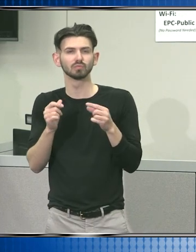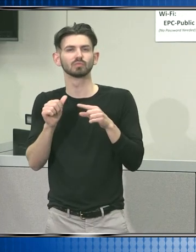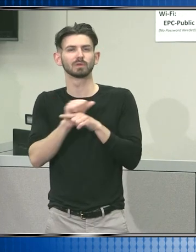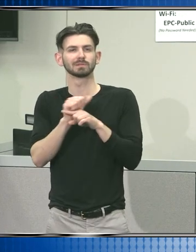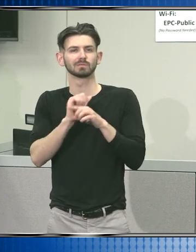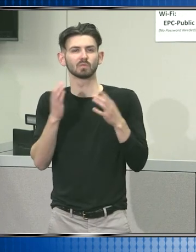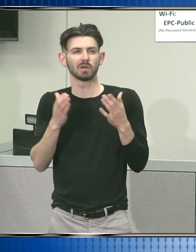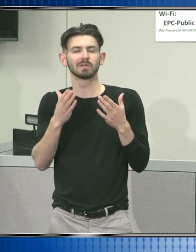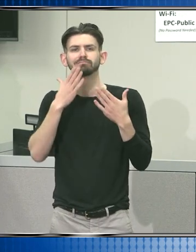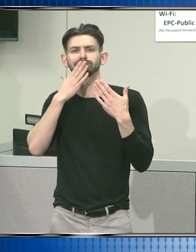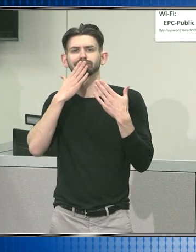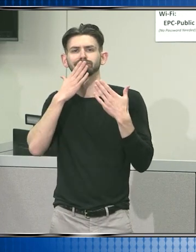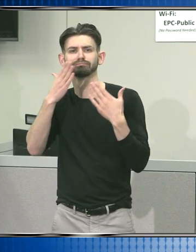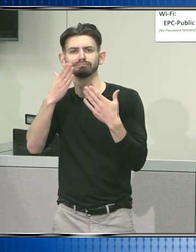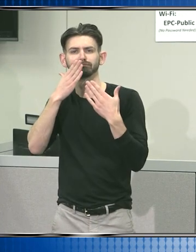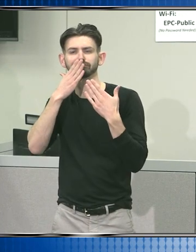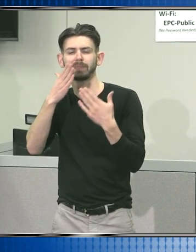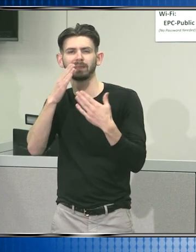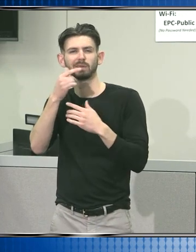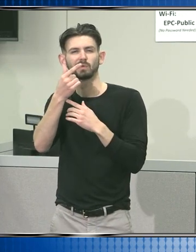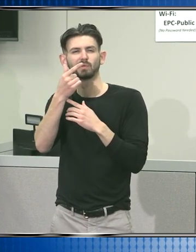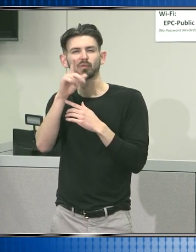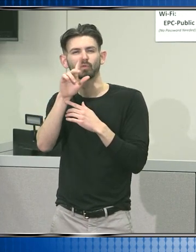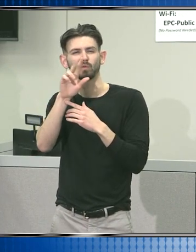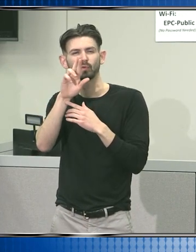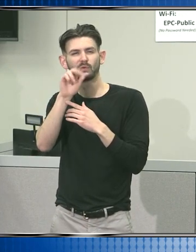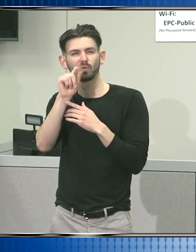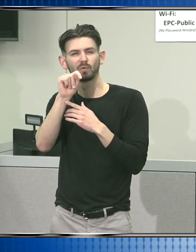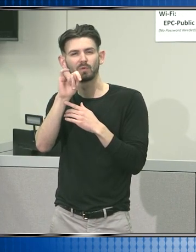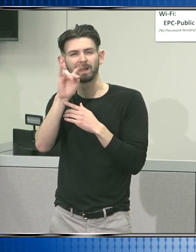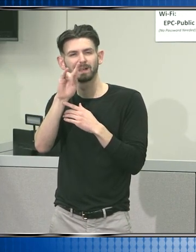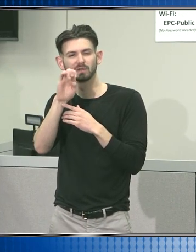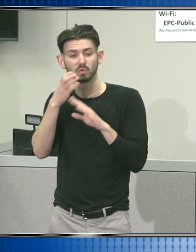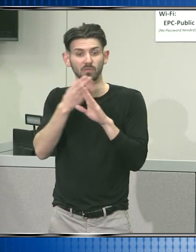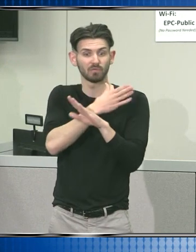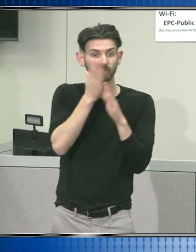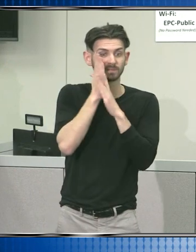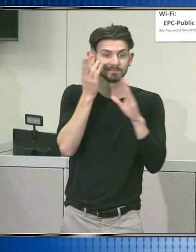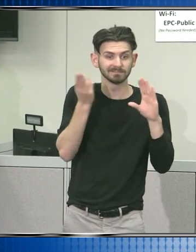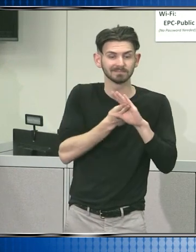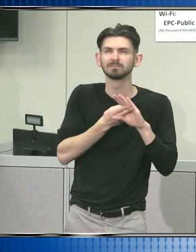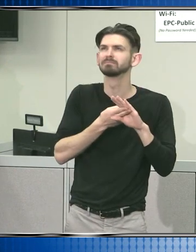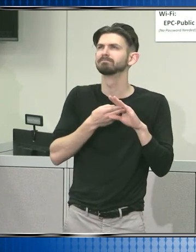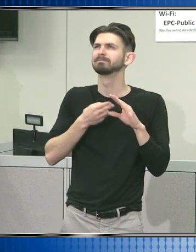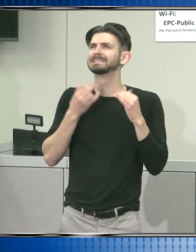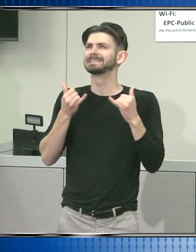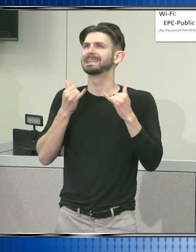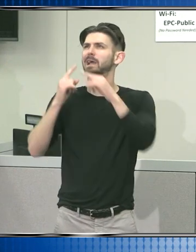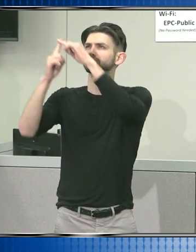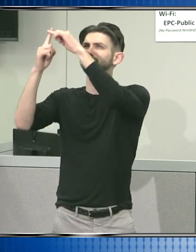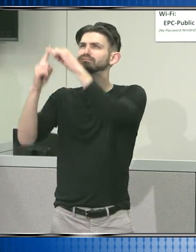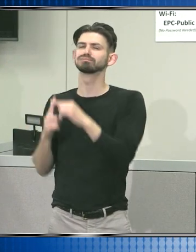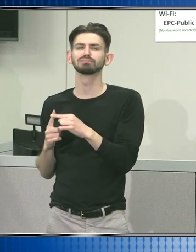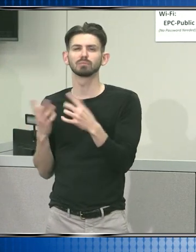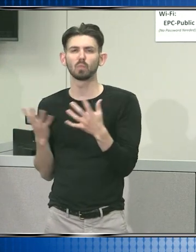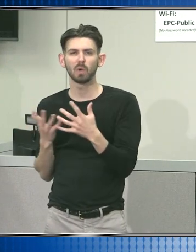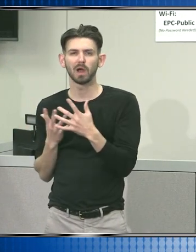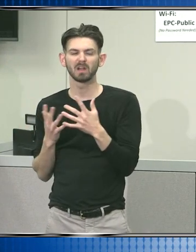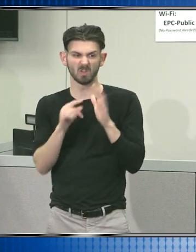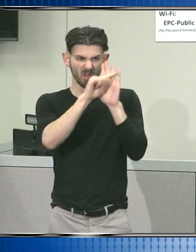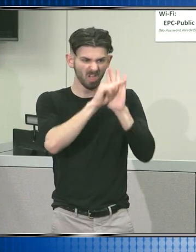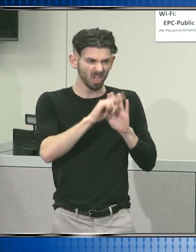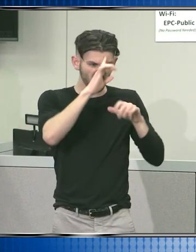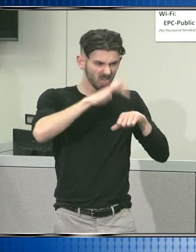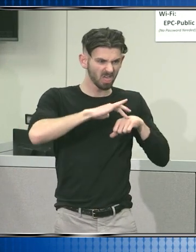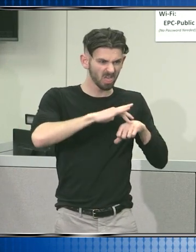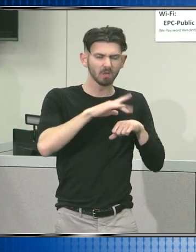gratitude. At the end of your day, before you go to sleep, what am I grateful for today? What good things happened? What would I like to see